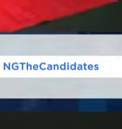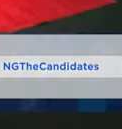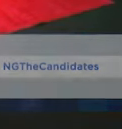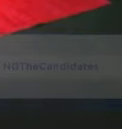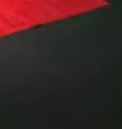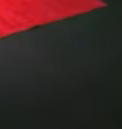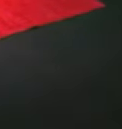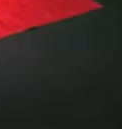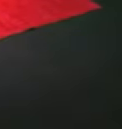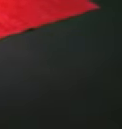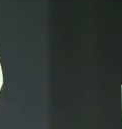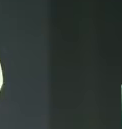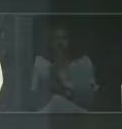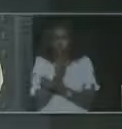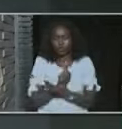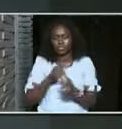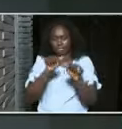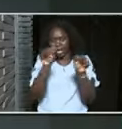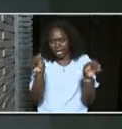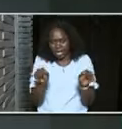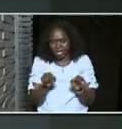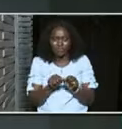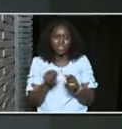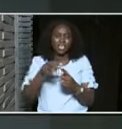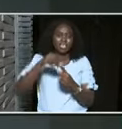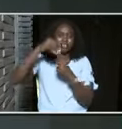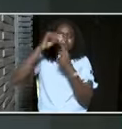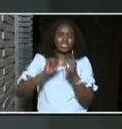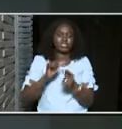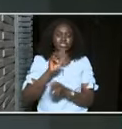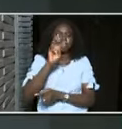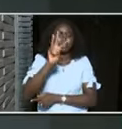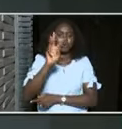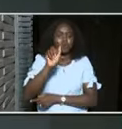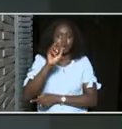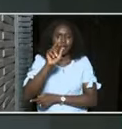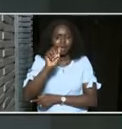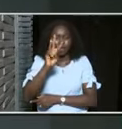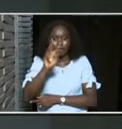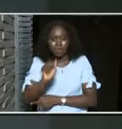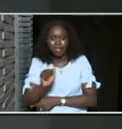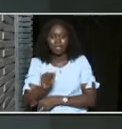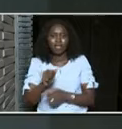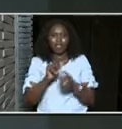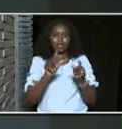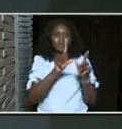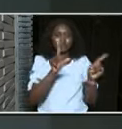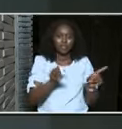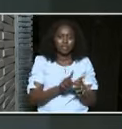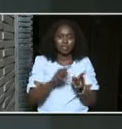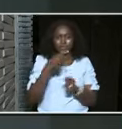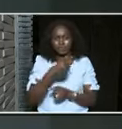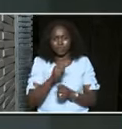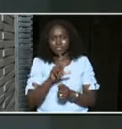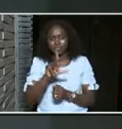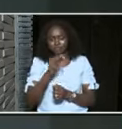were in low-lying areas, especially in Warawa local government, in Makoda local government, in Uchi